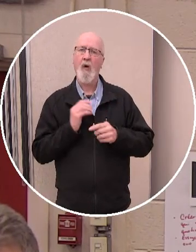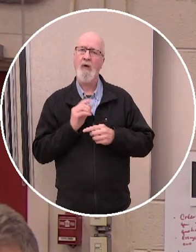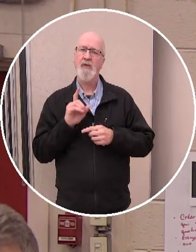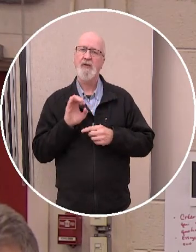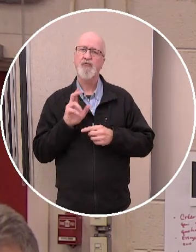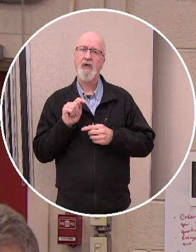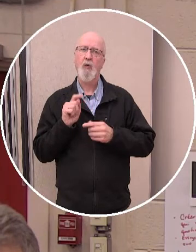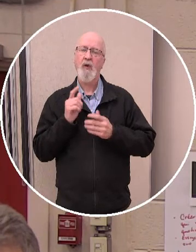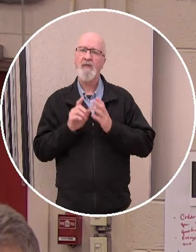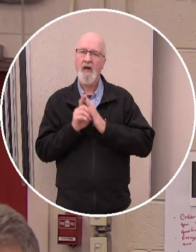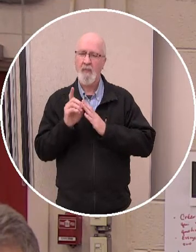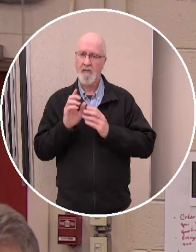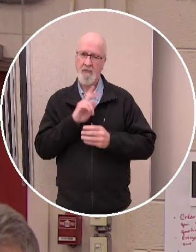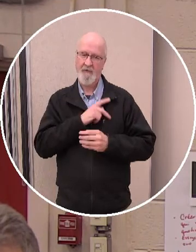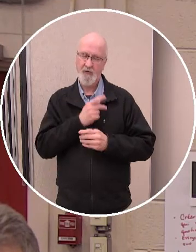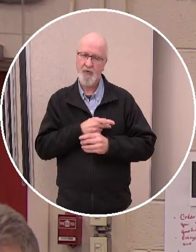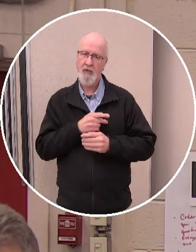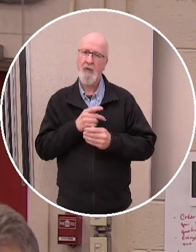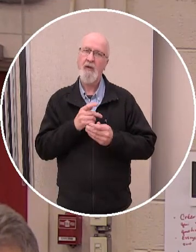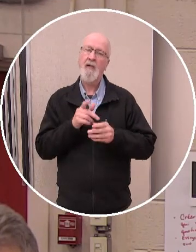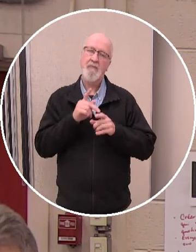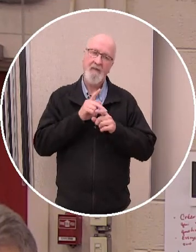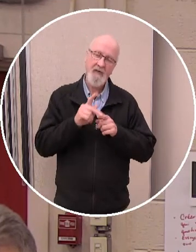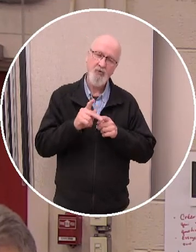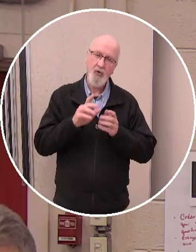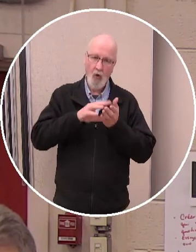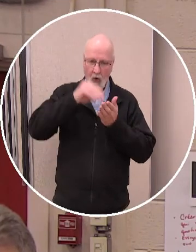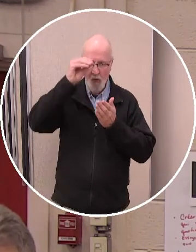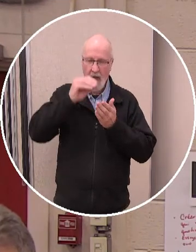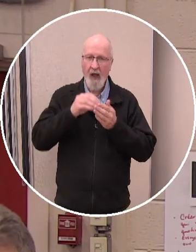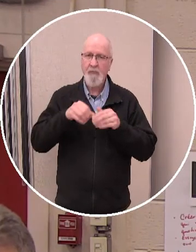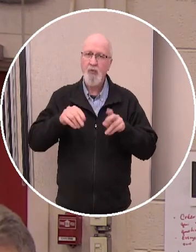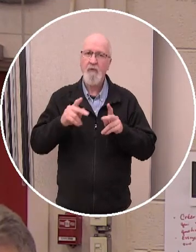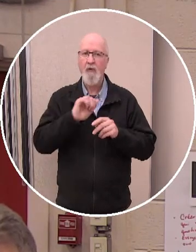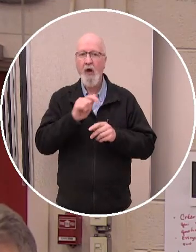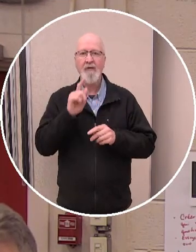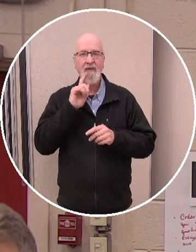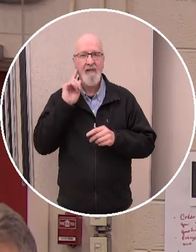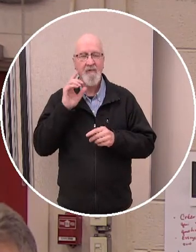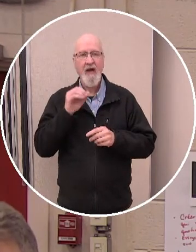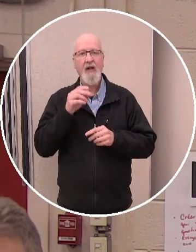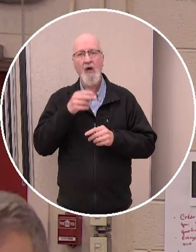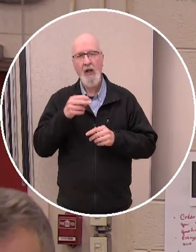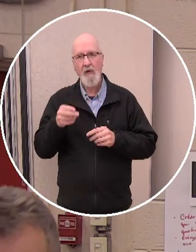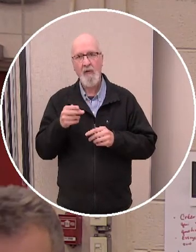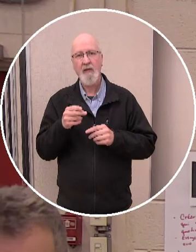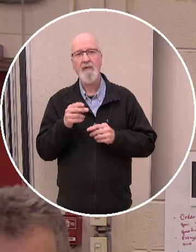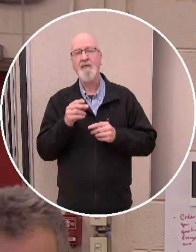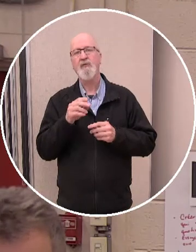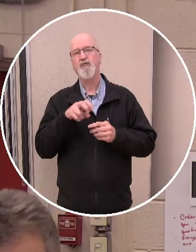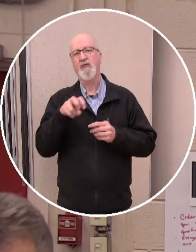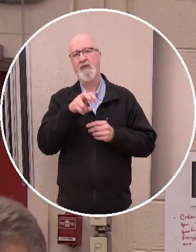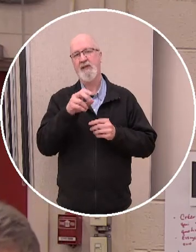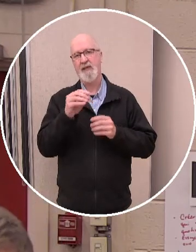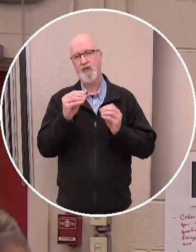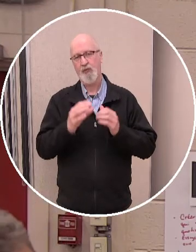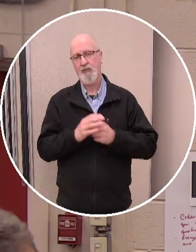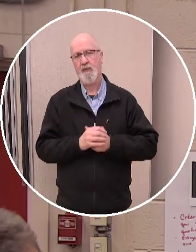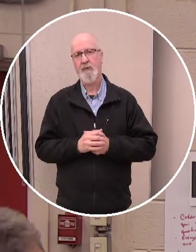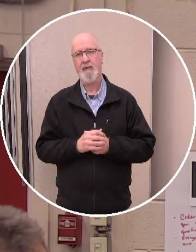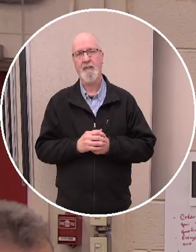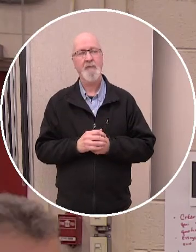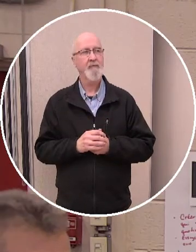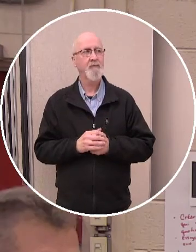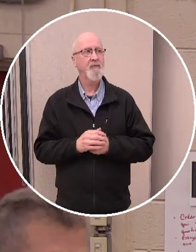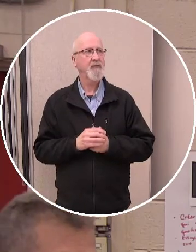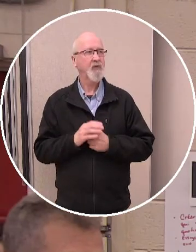developing a provincial professional learning opportunity for all deaf and hard of hearing itinerant teachers. And I believe this was referenced